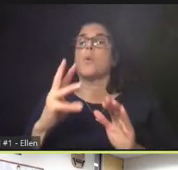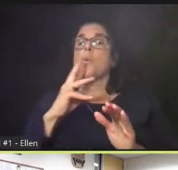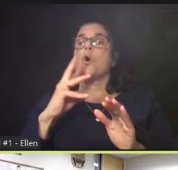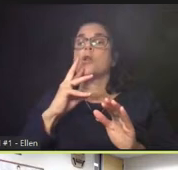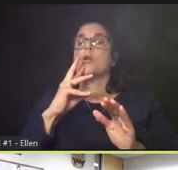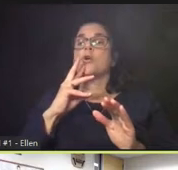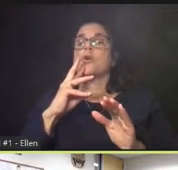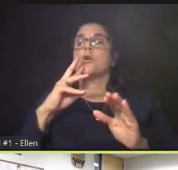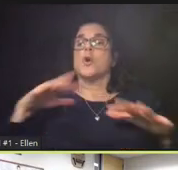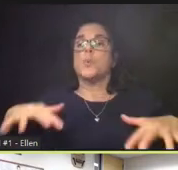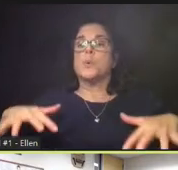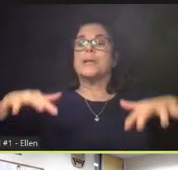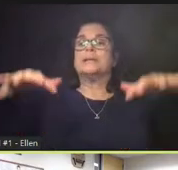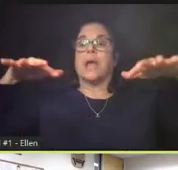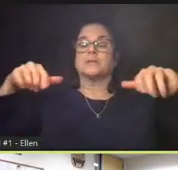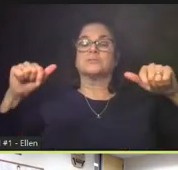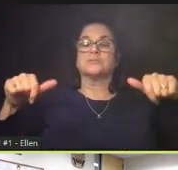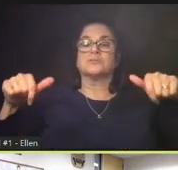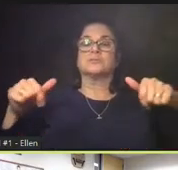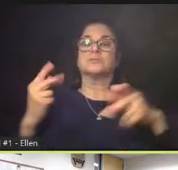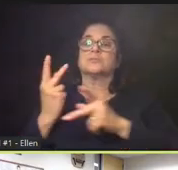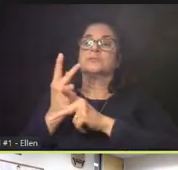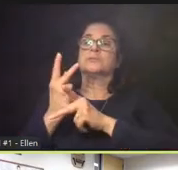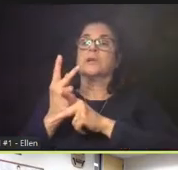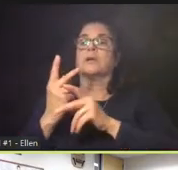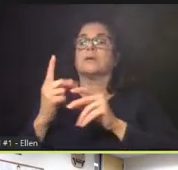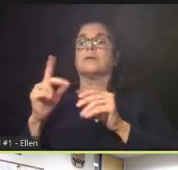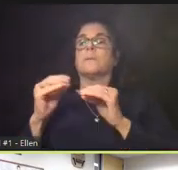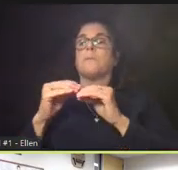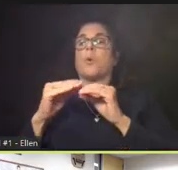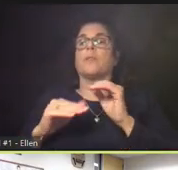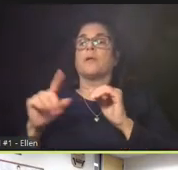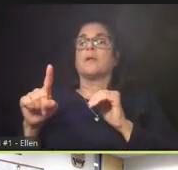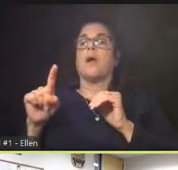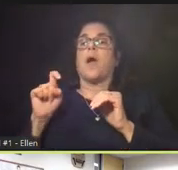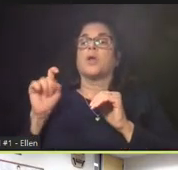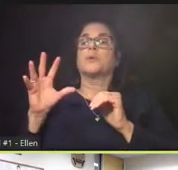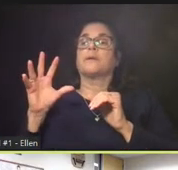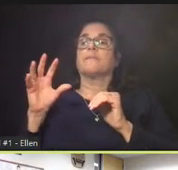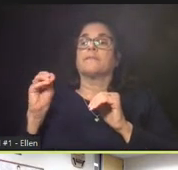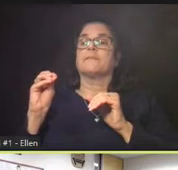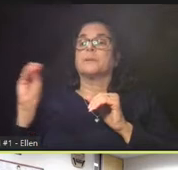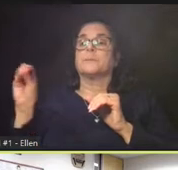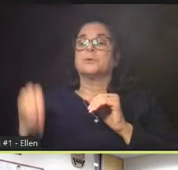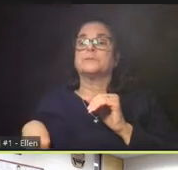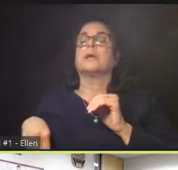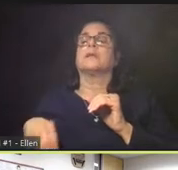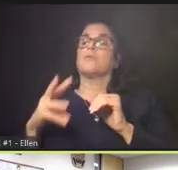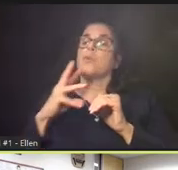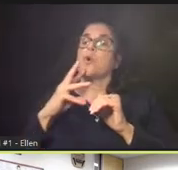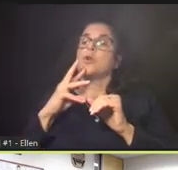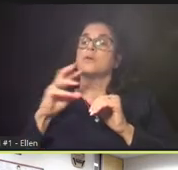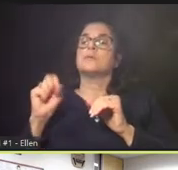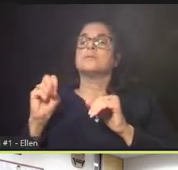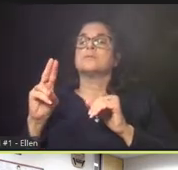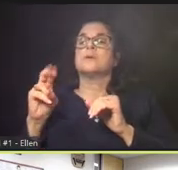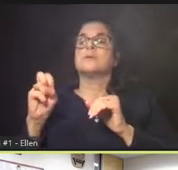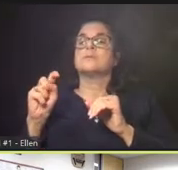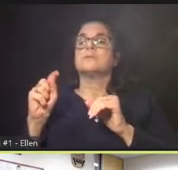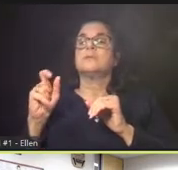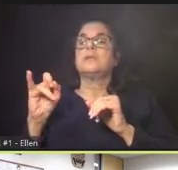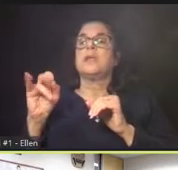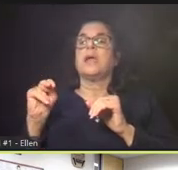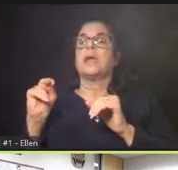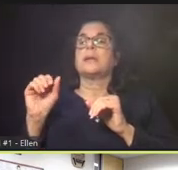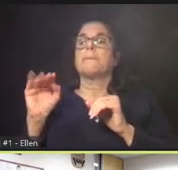site, as we actually are retaining over 150% of the sustainability requirement for water on site. We actually then do have to tie back into the sewer system.